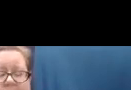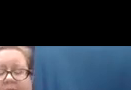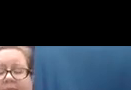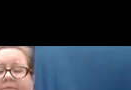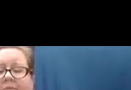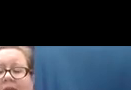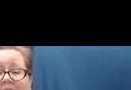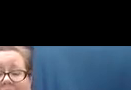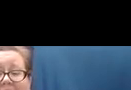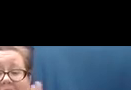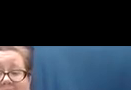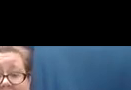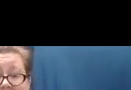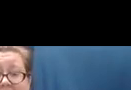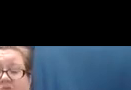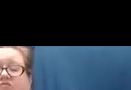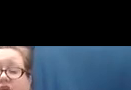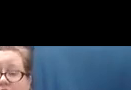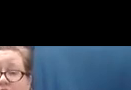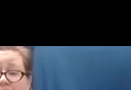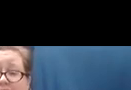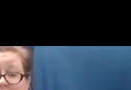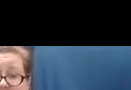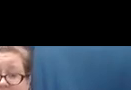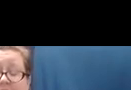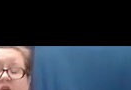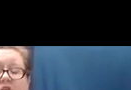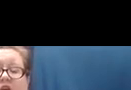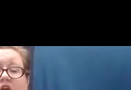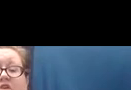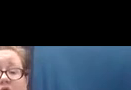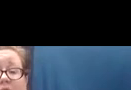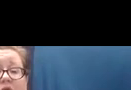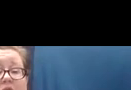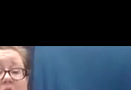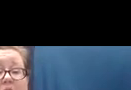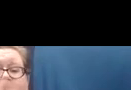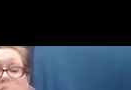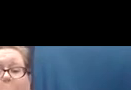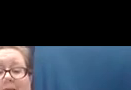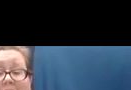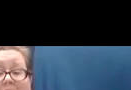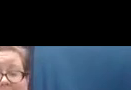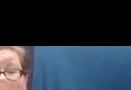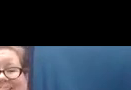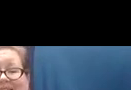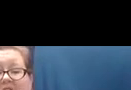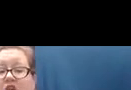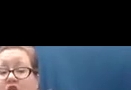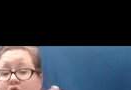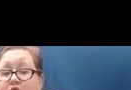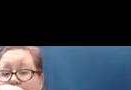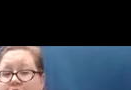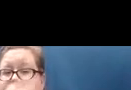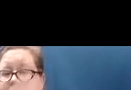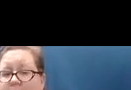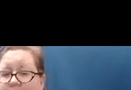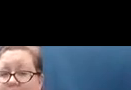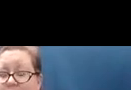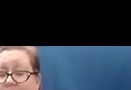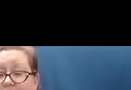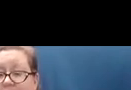meeting is recorded, so we will post the recording to the website and to YouTube, and we will be